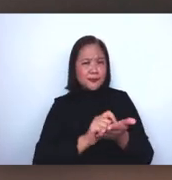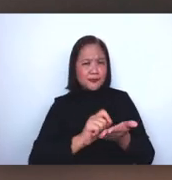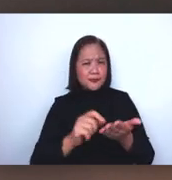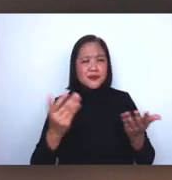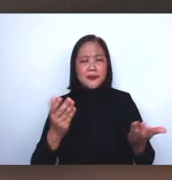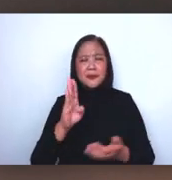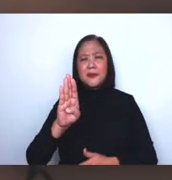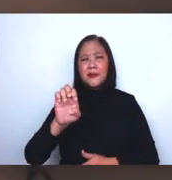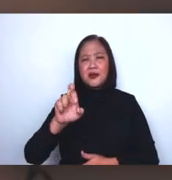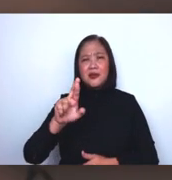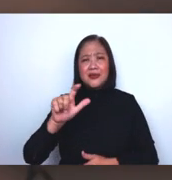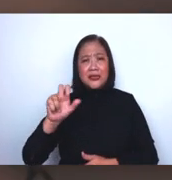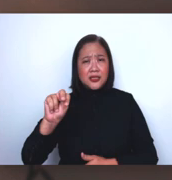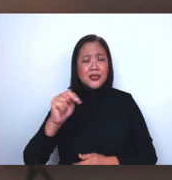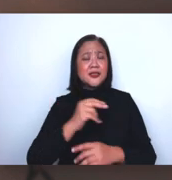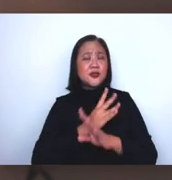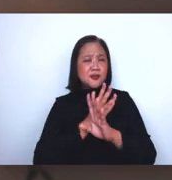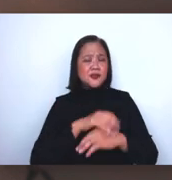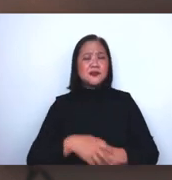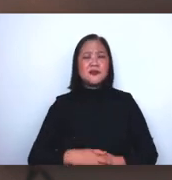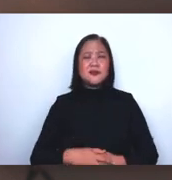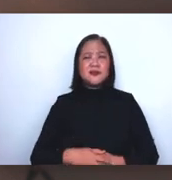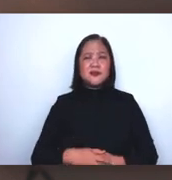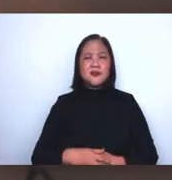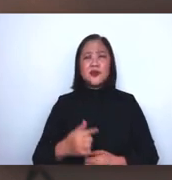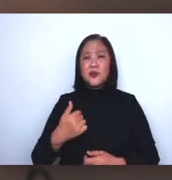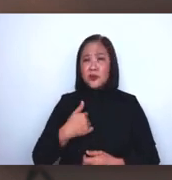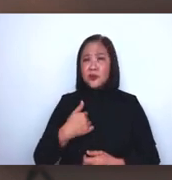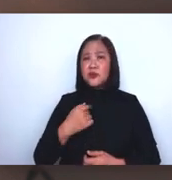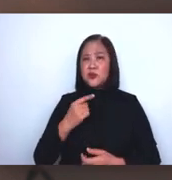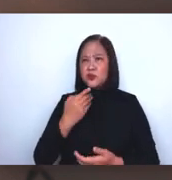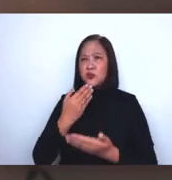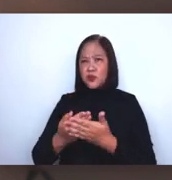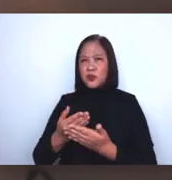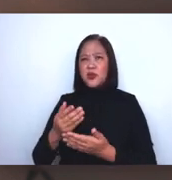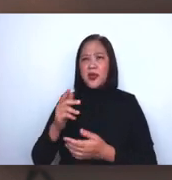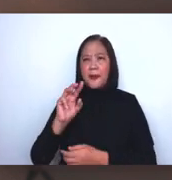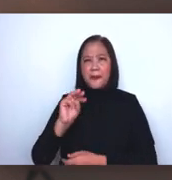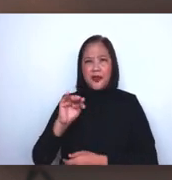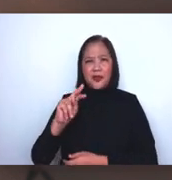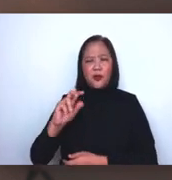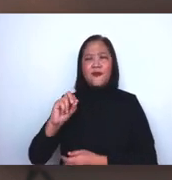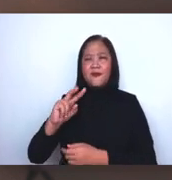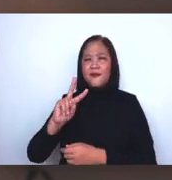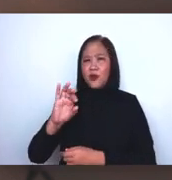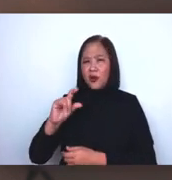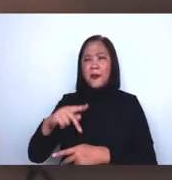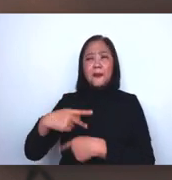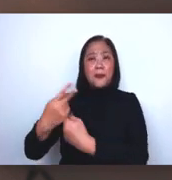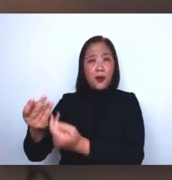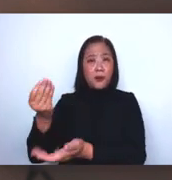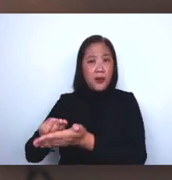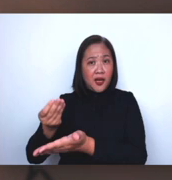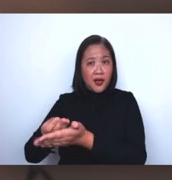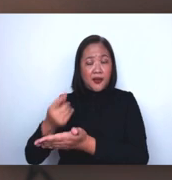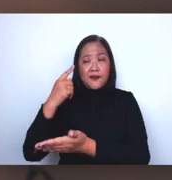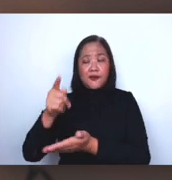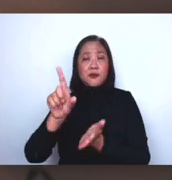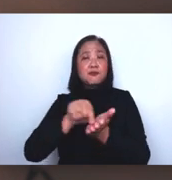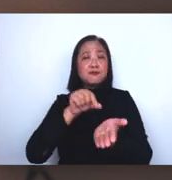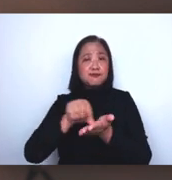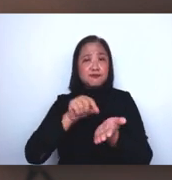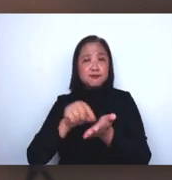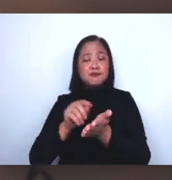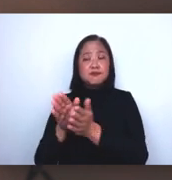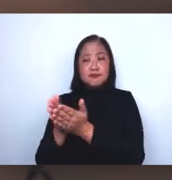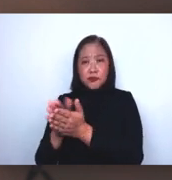Berlin. It's a good thing Mino Viola lent him the money to have it published, or copies would have